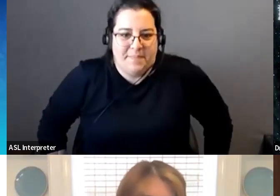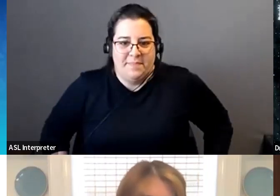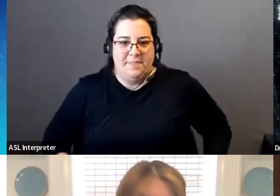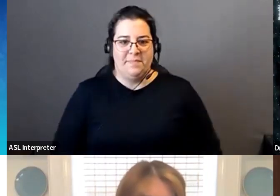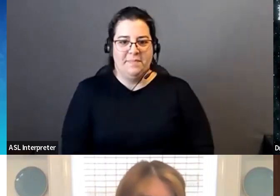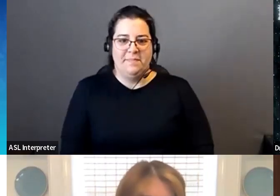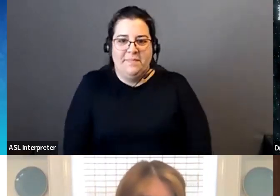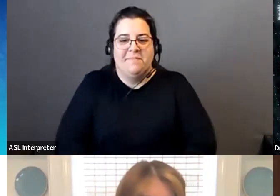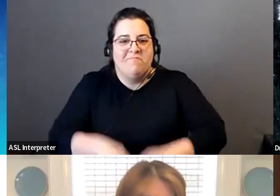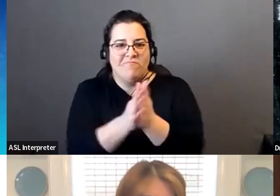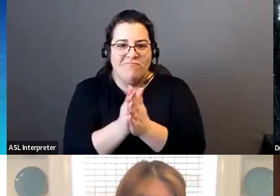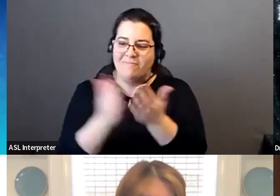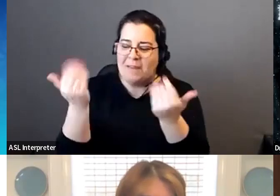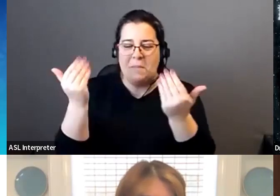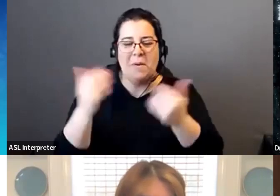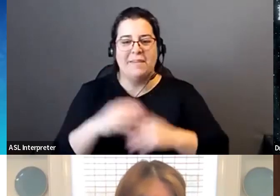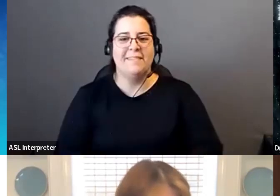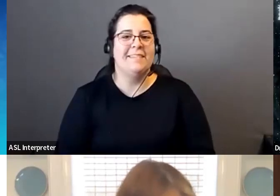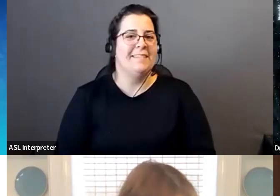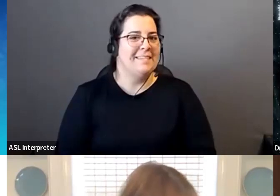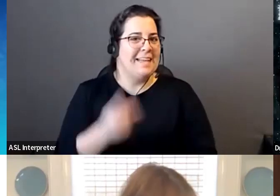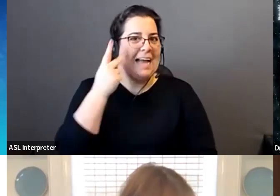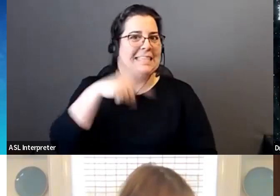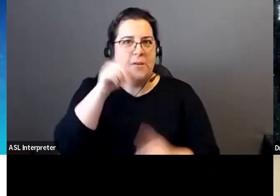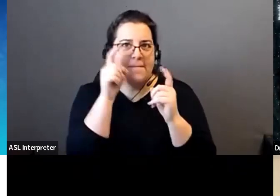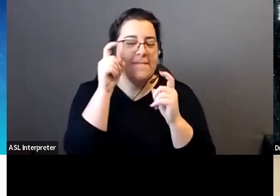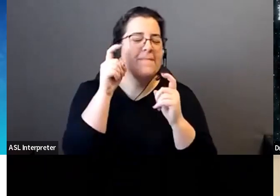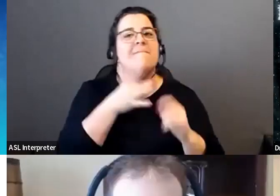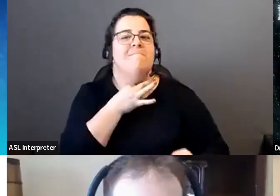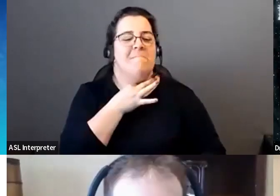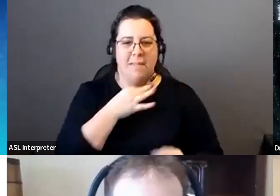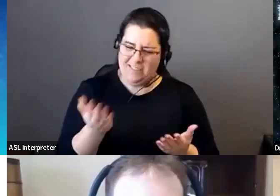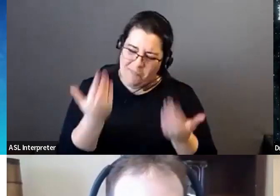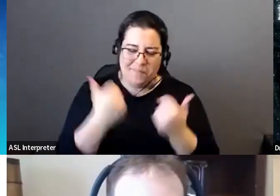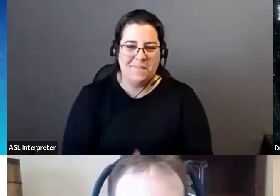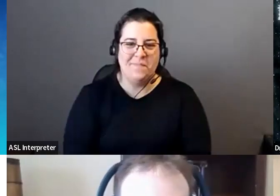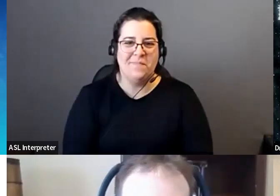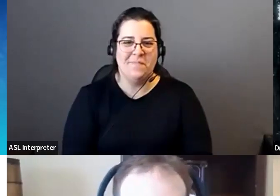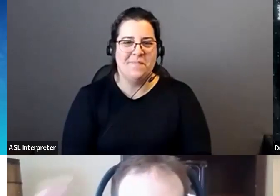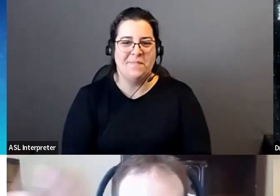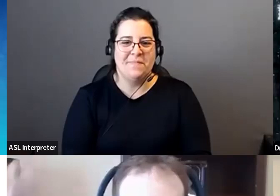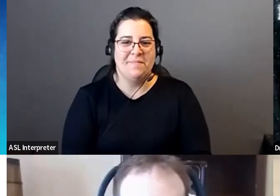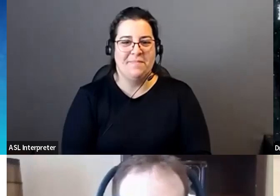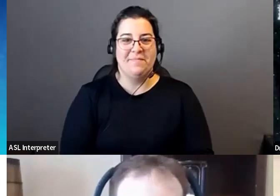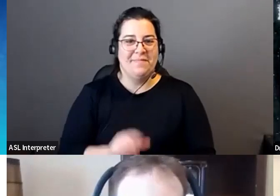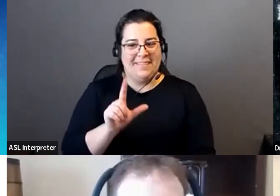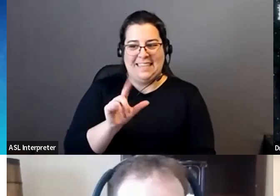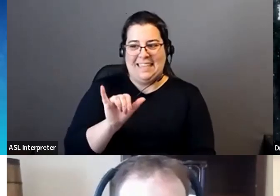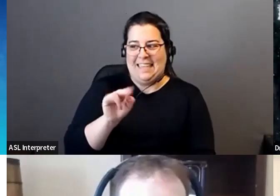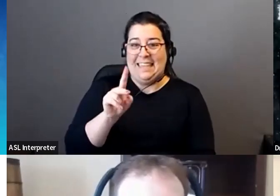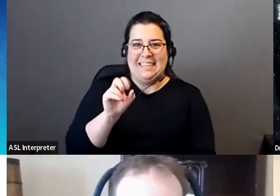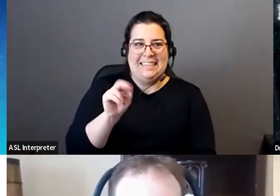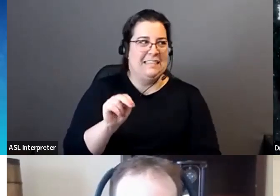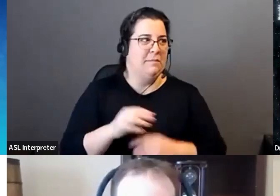Keep on going. I know you got more questions. I see it in your face. You got more. It's all right. I just don't want to. I don't